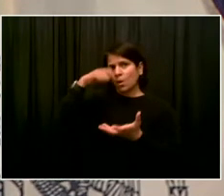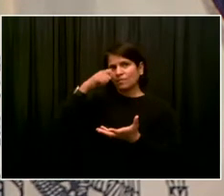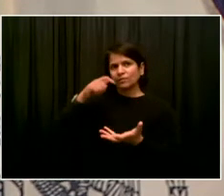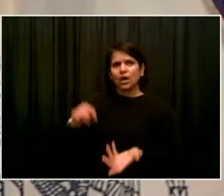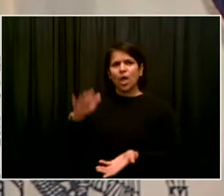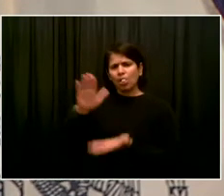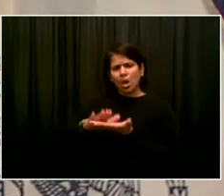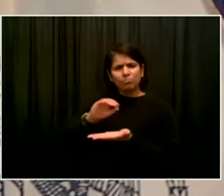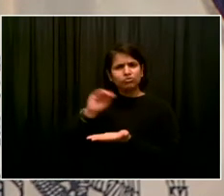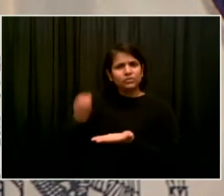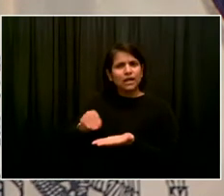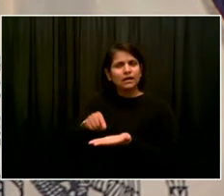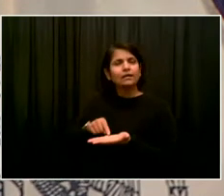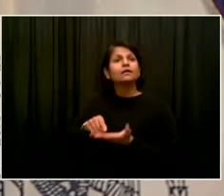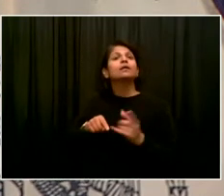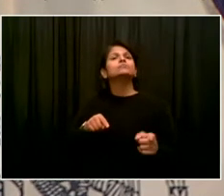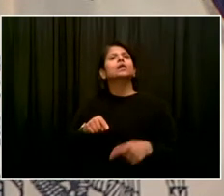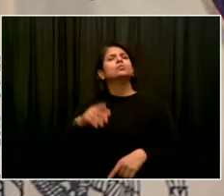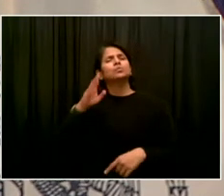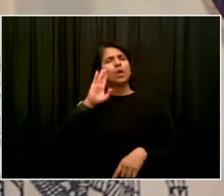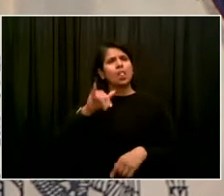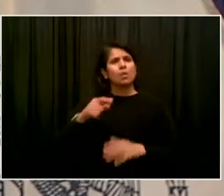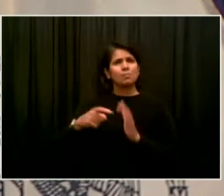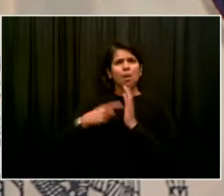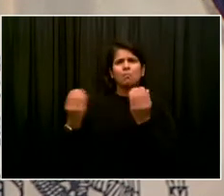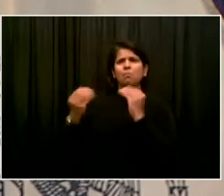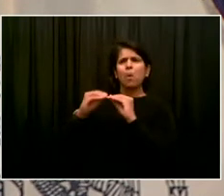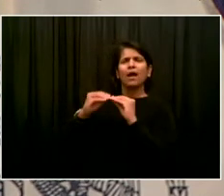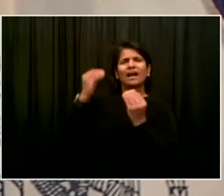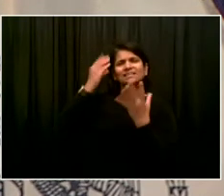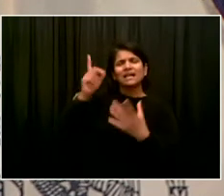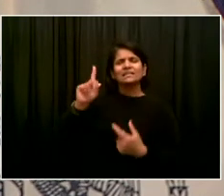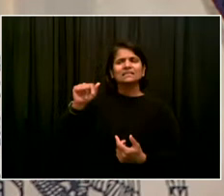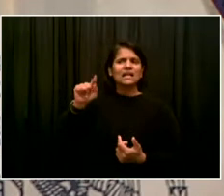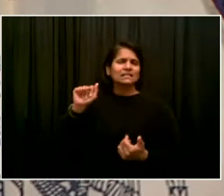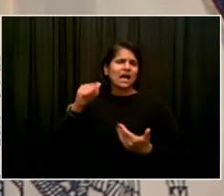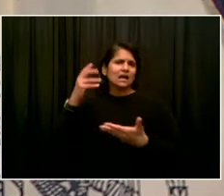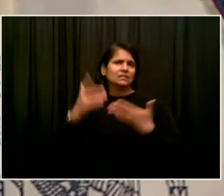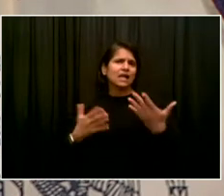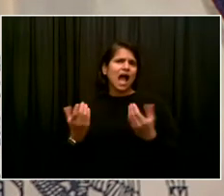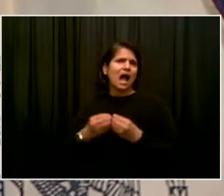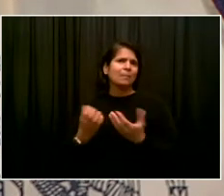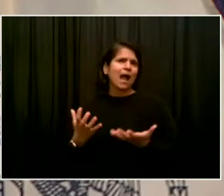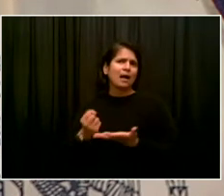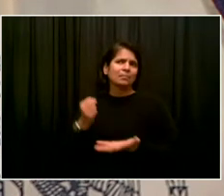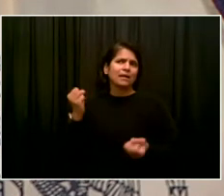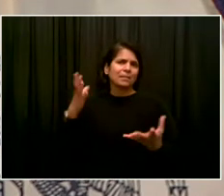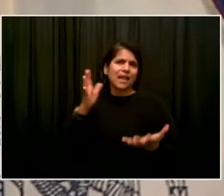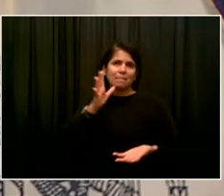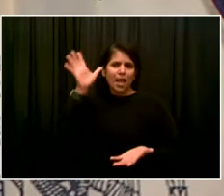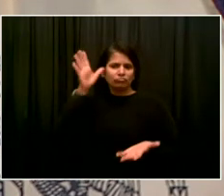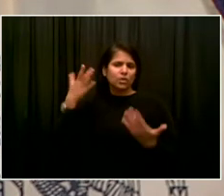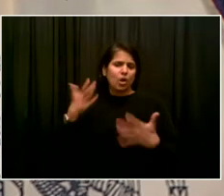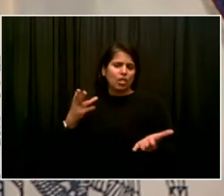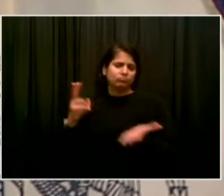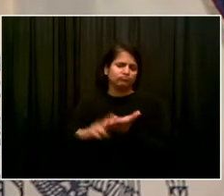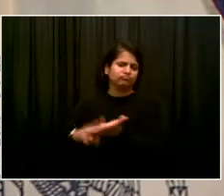more data on this. So can you give us an update on what those opt-in numbers look like, if you've said that the numbers are going to be very good? Thank